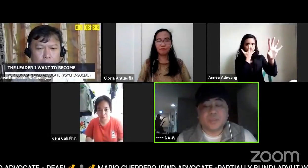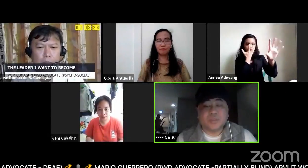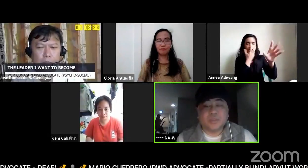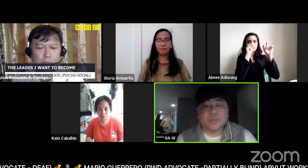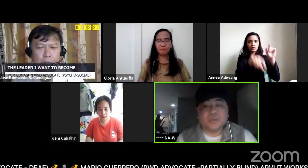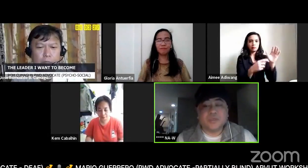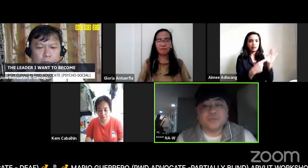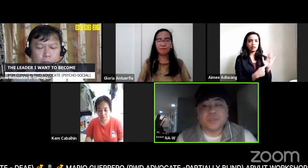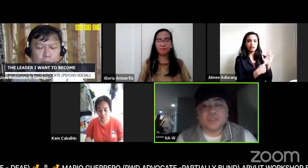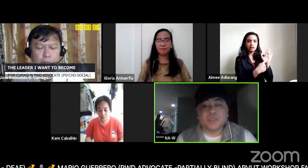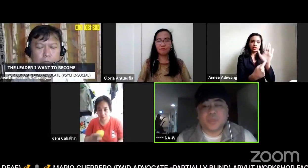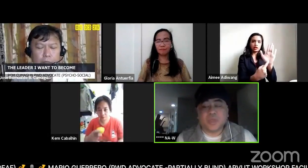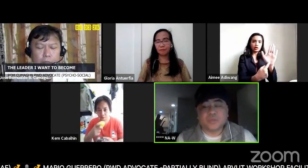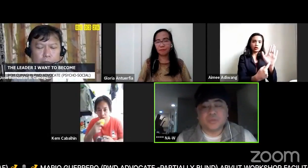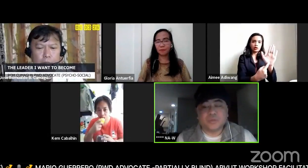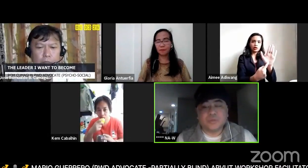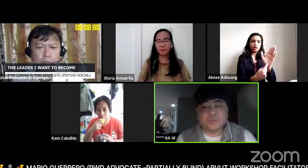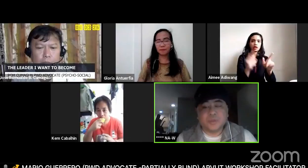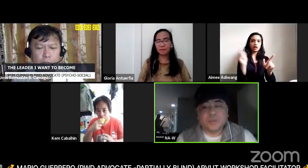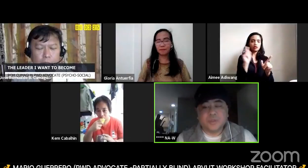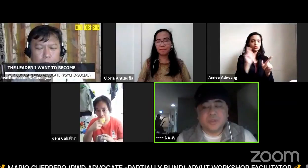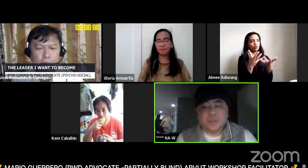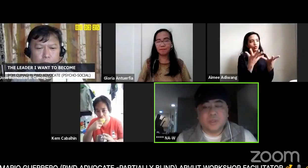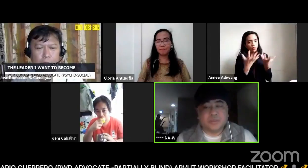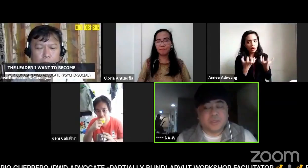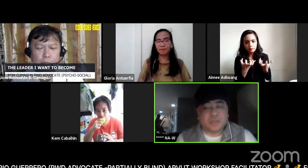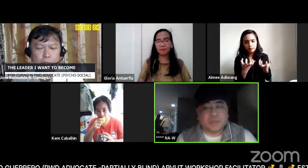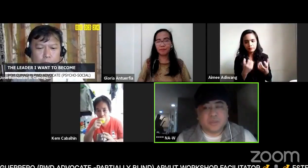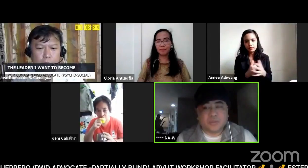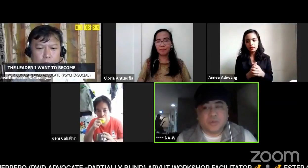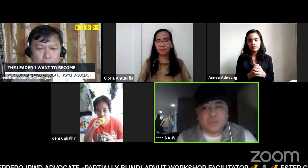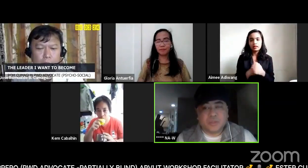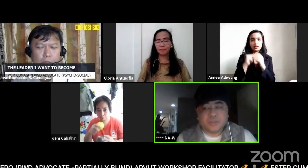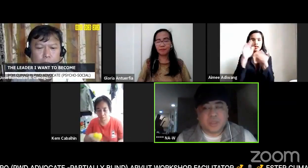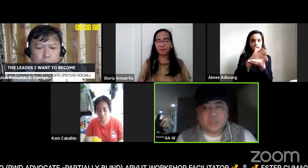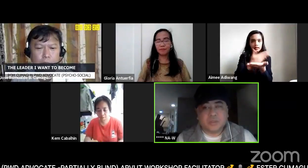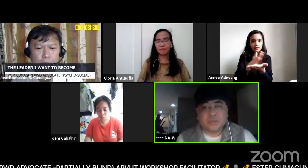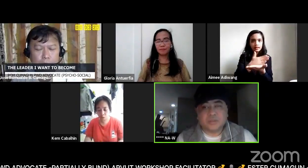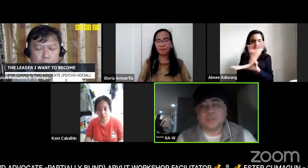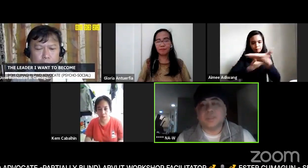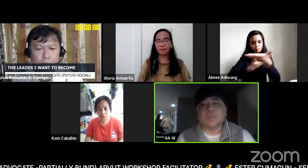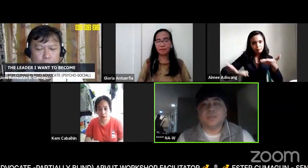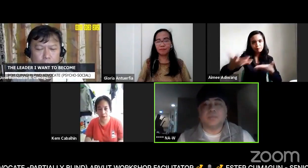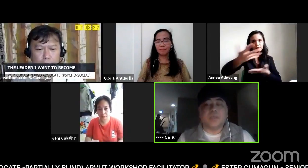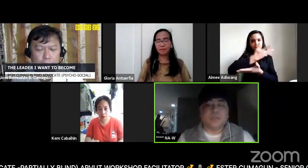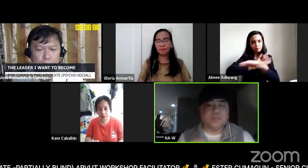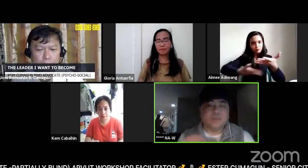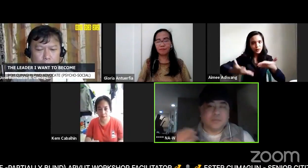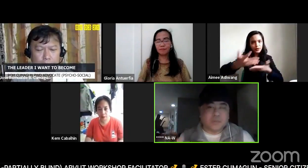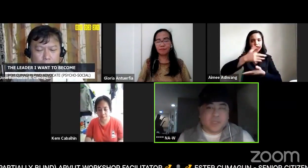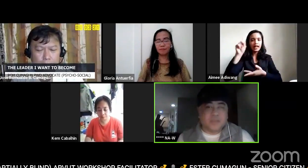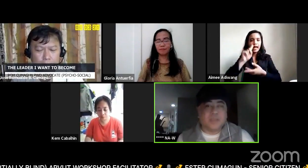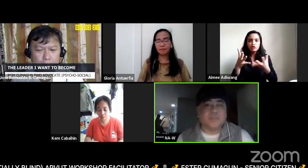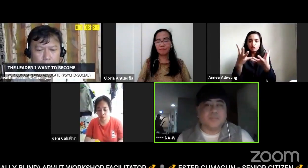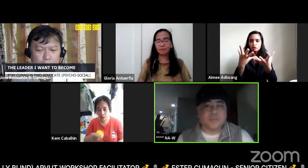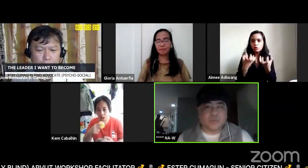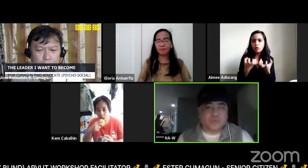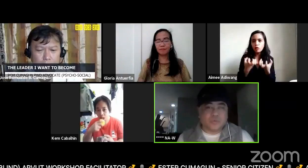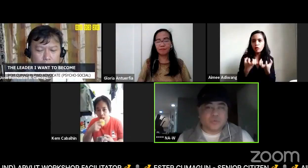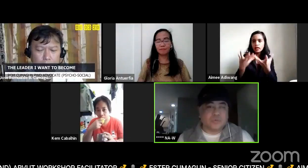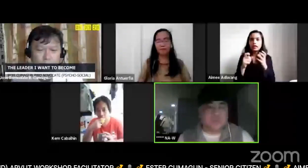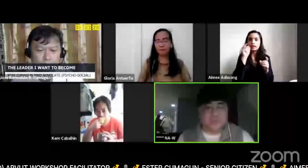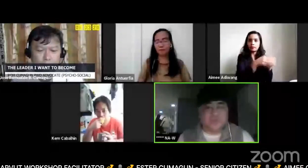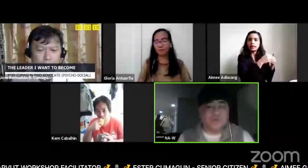to represent their dreams and aspirations and share that common desire, and then guide